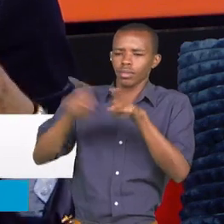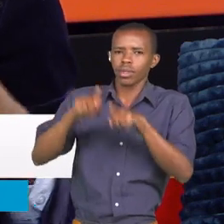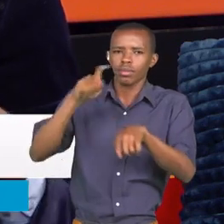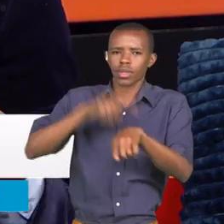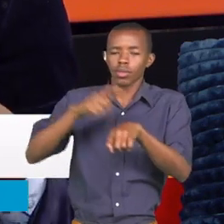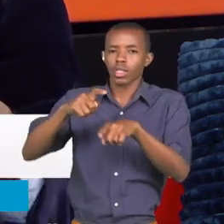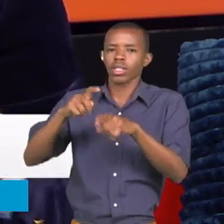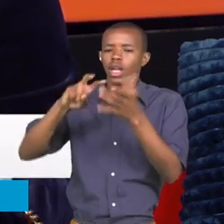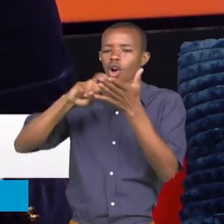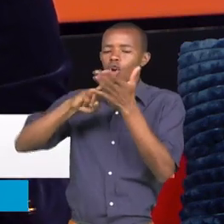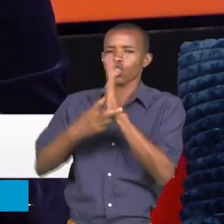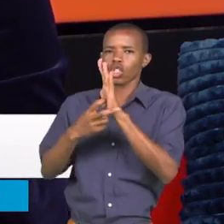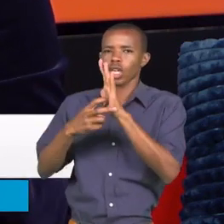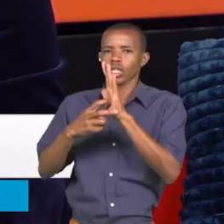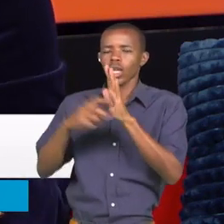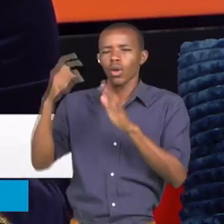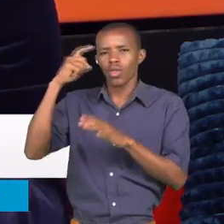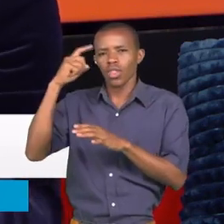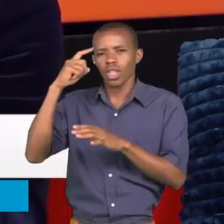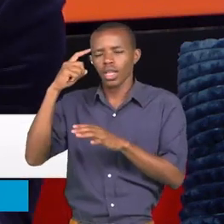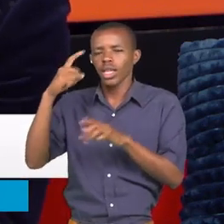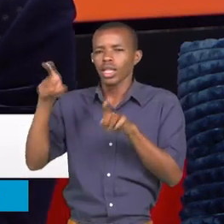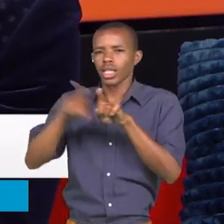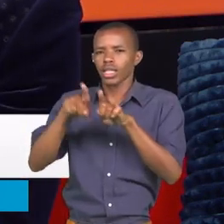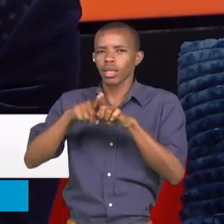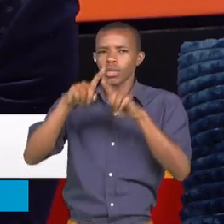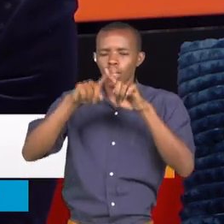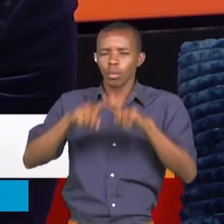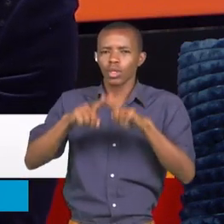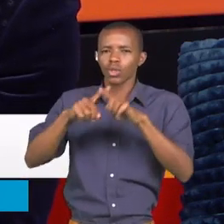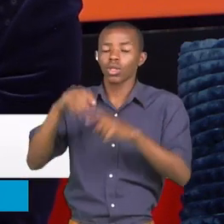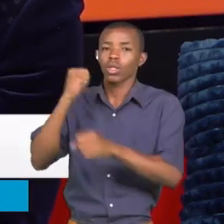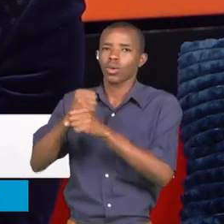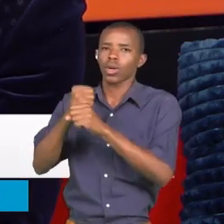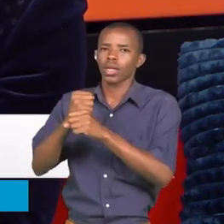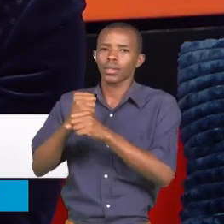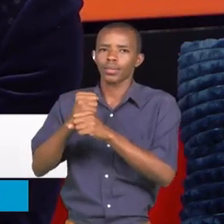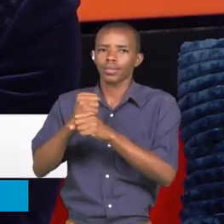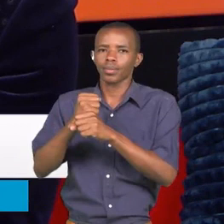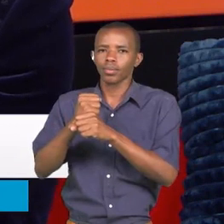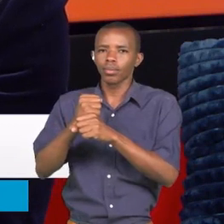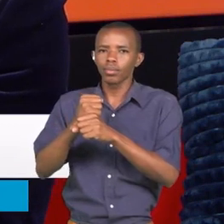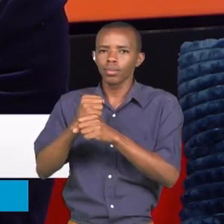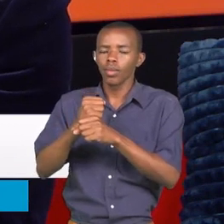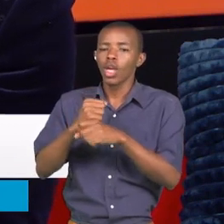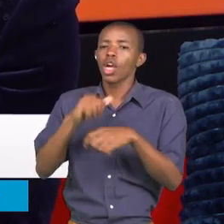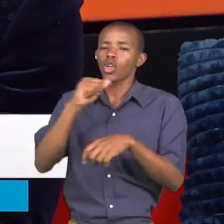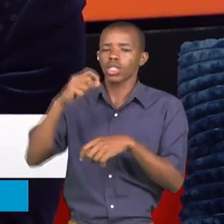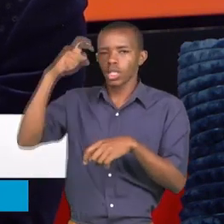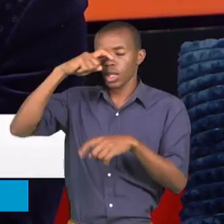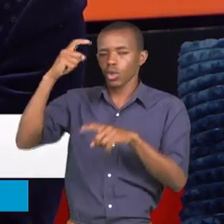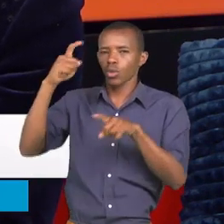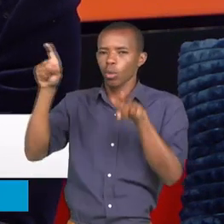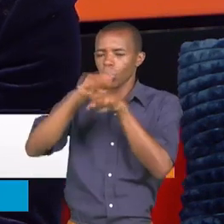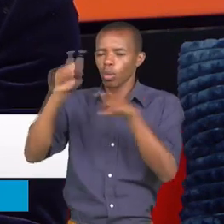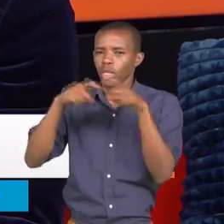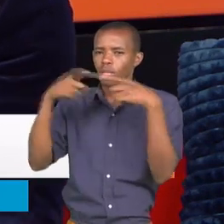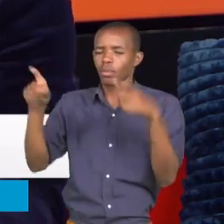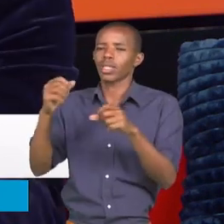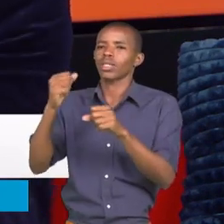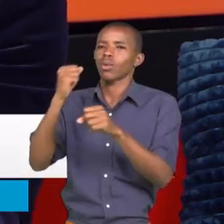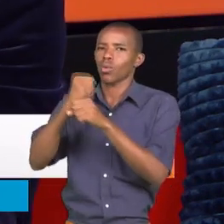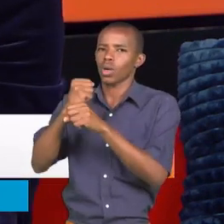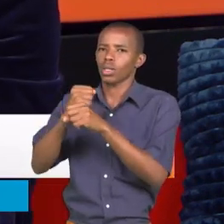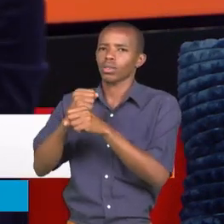is a contract. Do you think it also depends on the performance? Now, let's just, it's not about intellectual property, but look at the performance also.